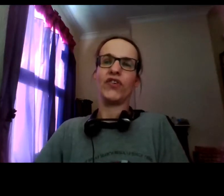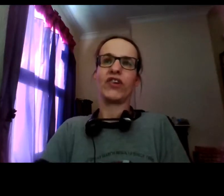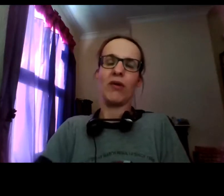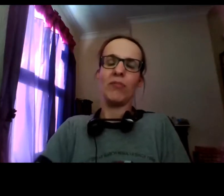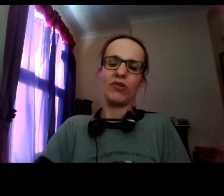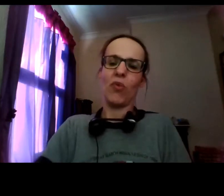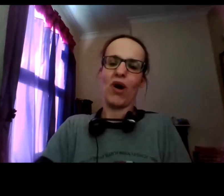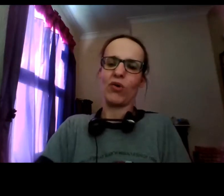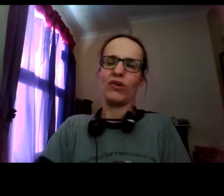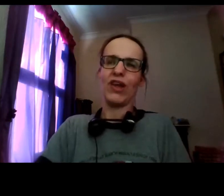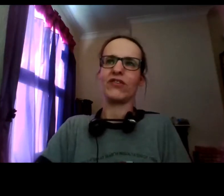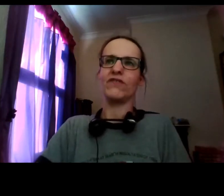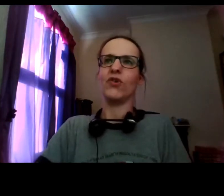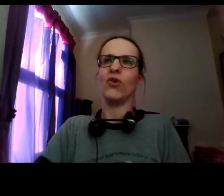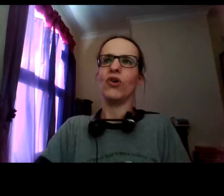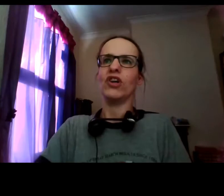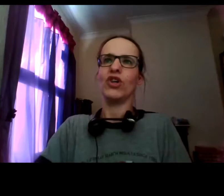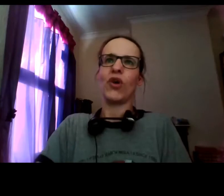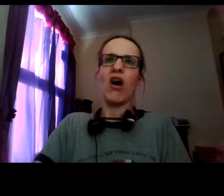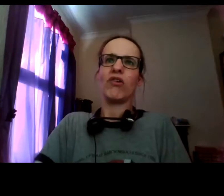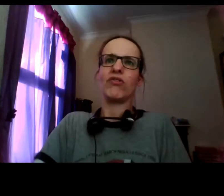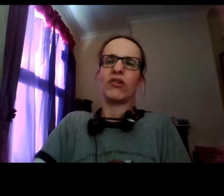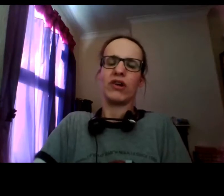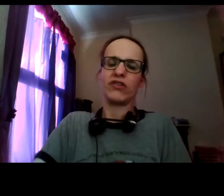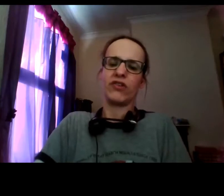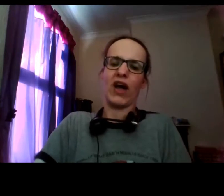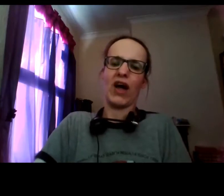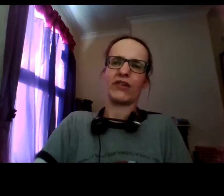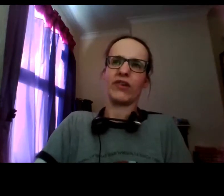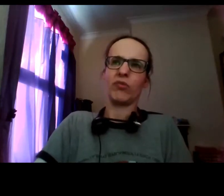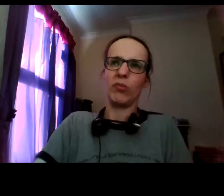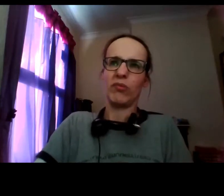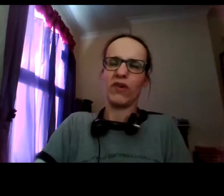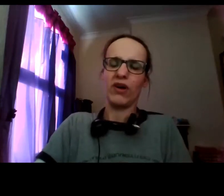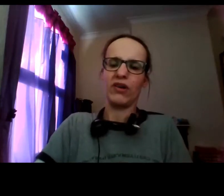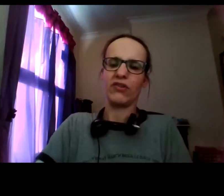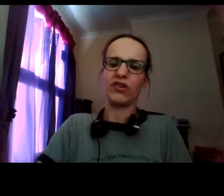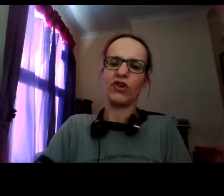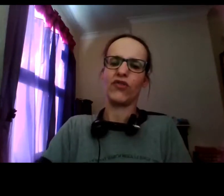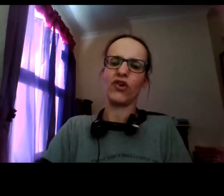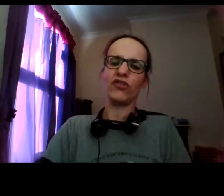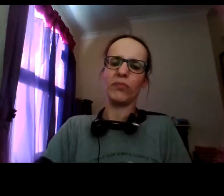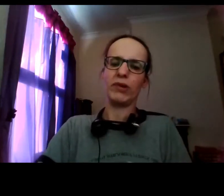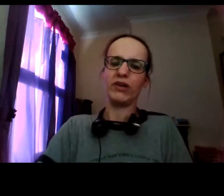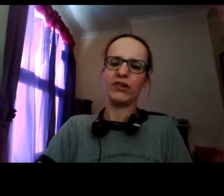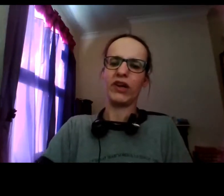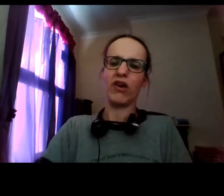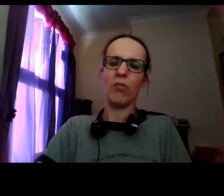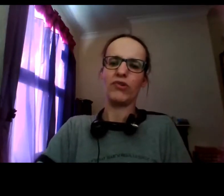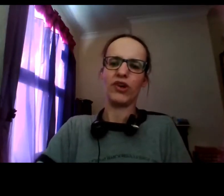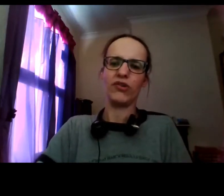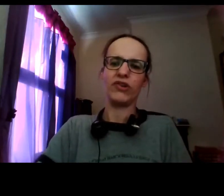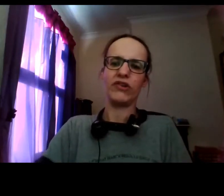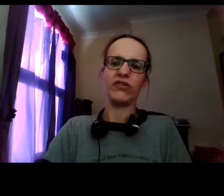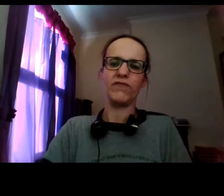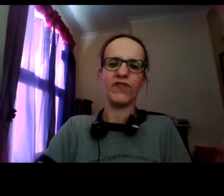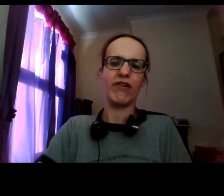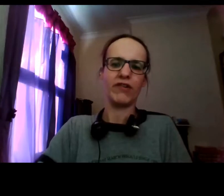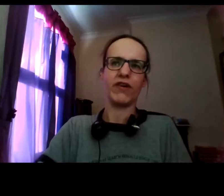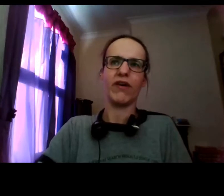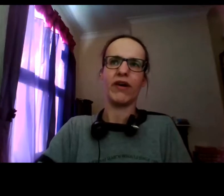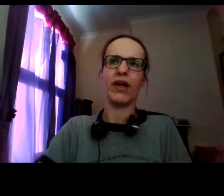lots of us come to what I call lesson 4. You can't trust that access will be provided. So you've got to build in opportunities